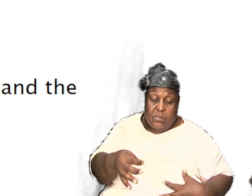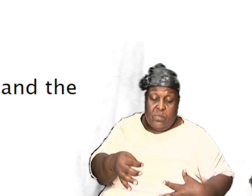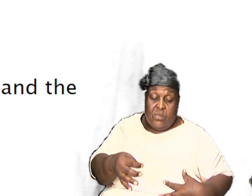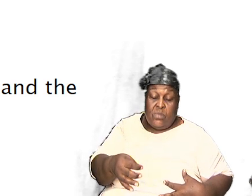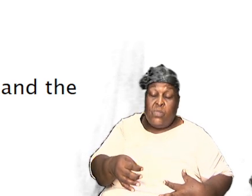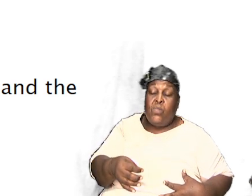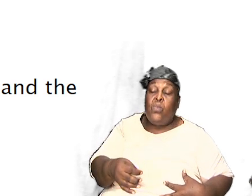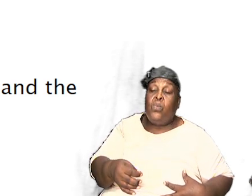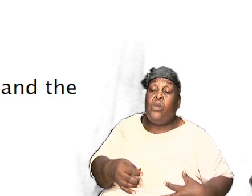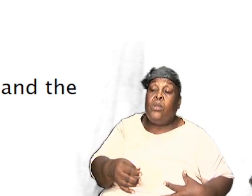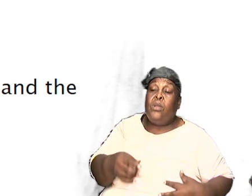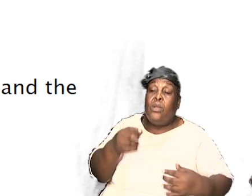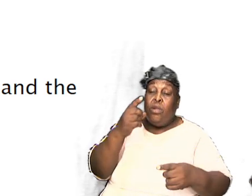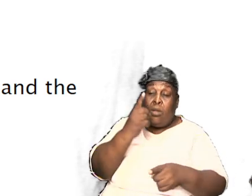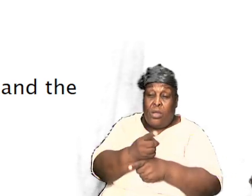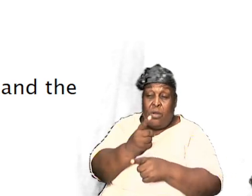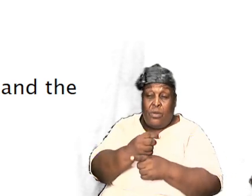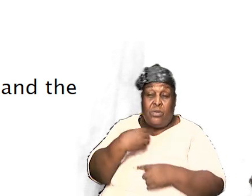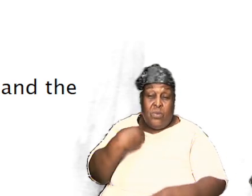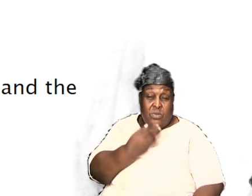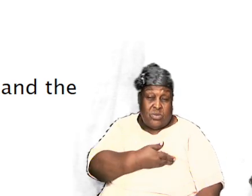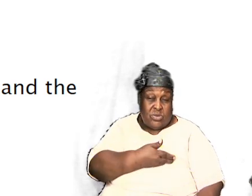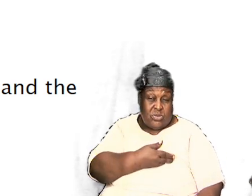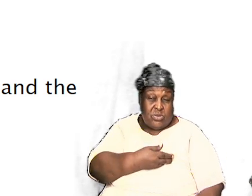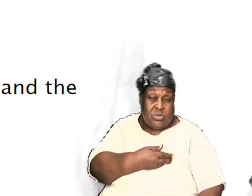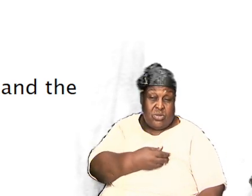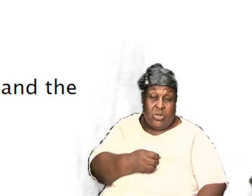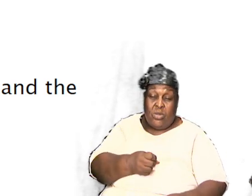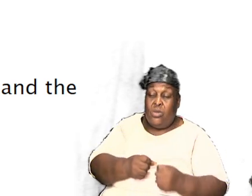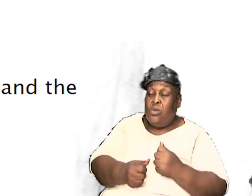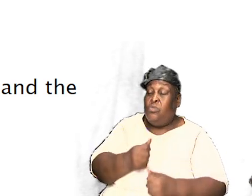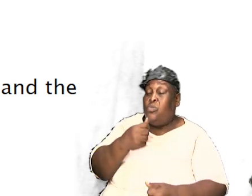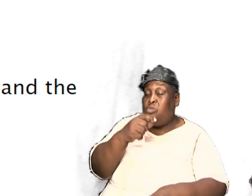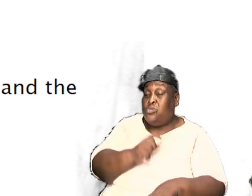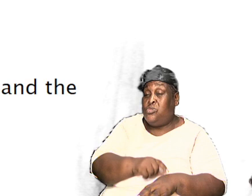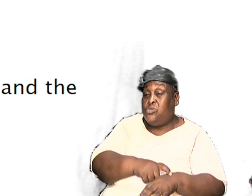the time when the Holy Spirit convicts us, we tend to turn.